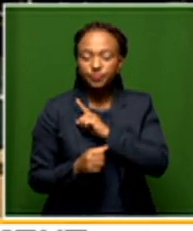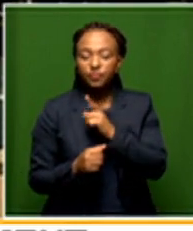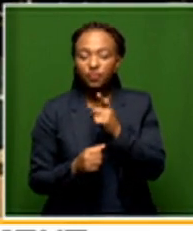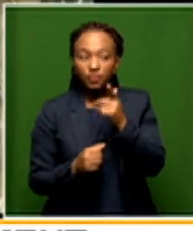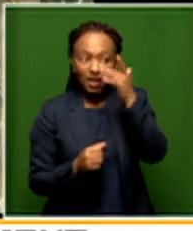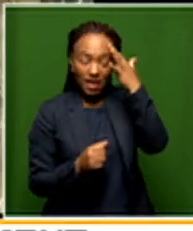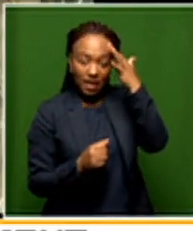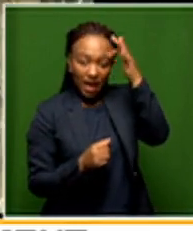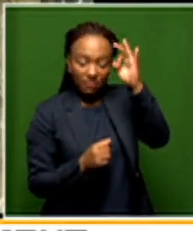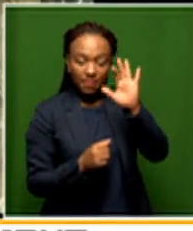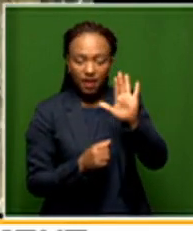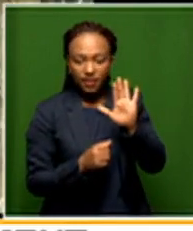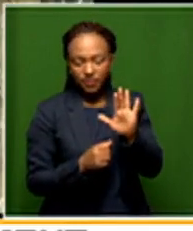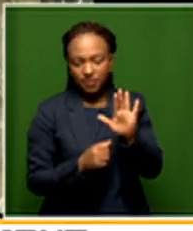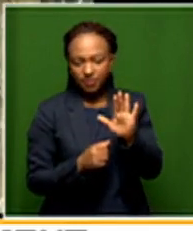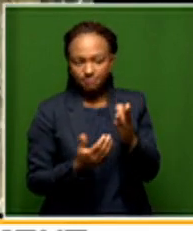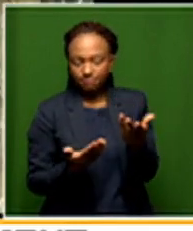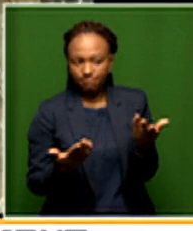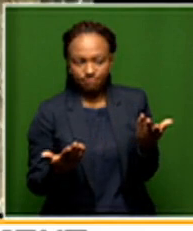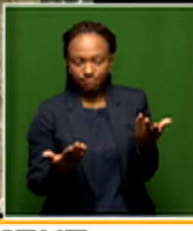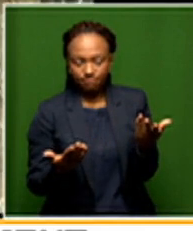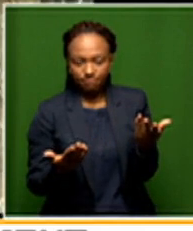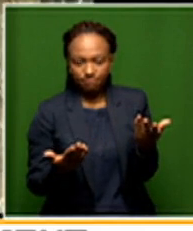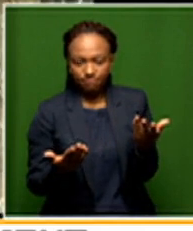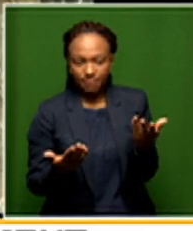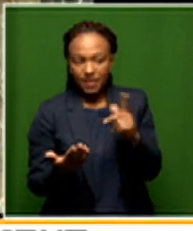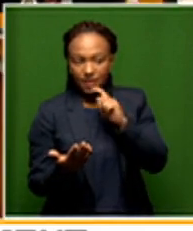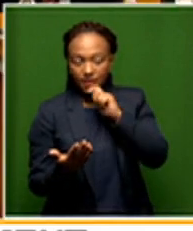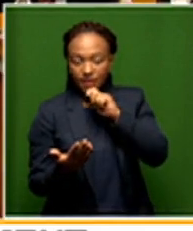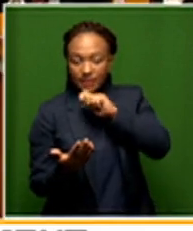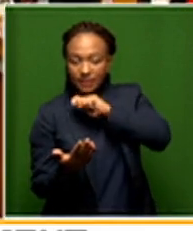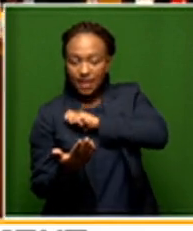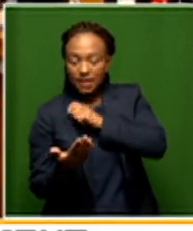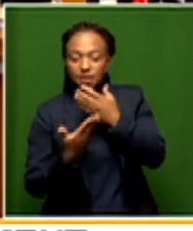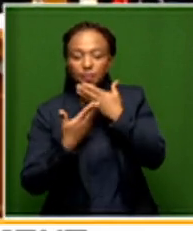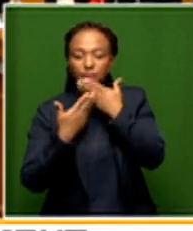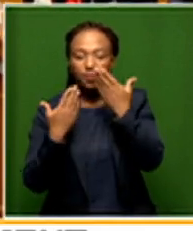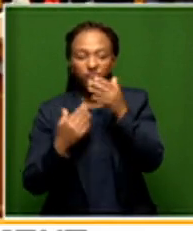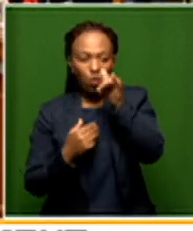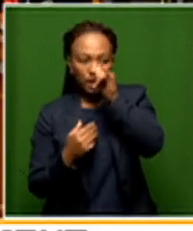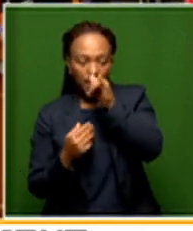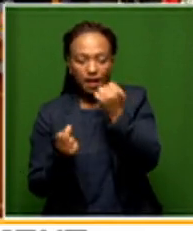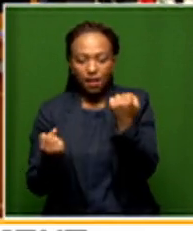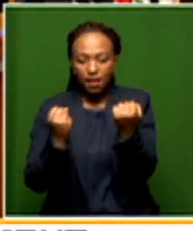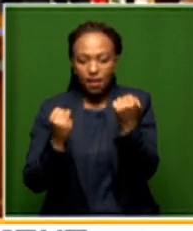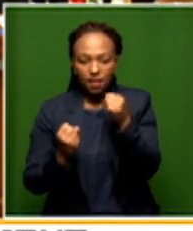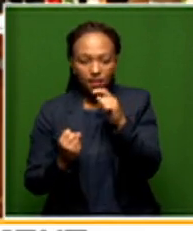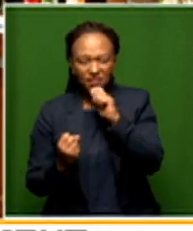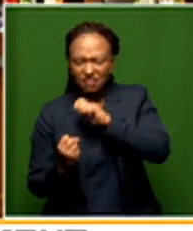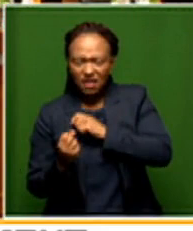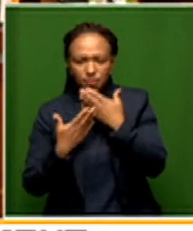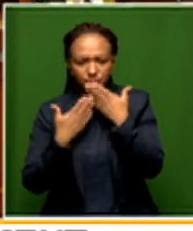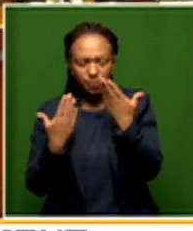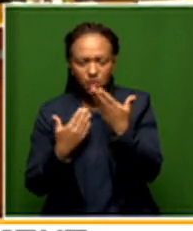the government has no confidence in the Criminal Justice Administration. The